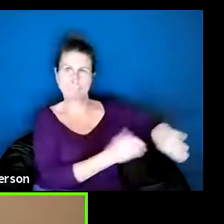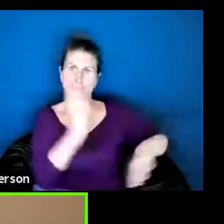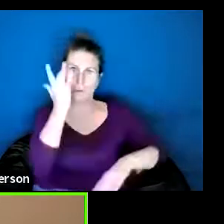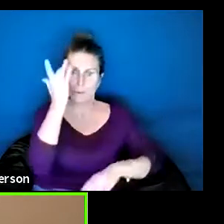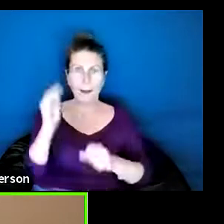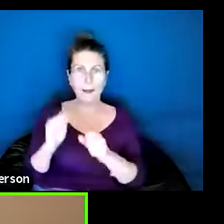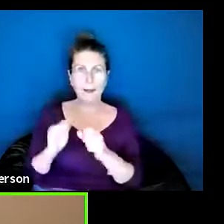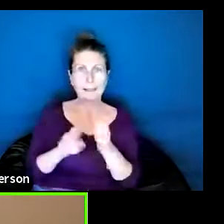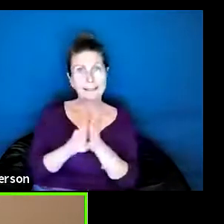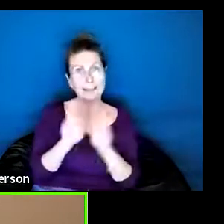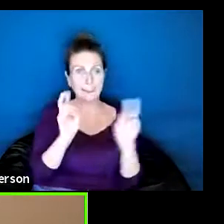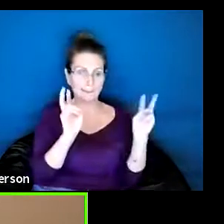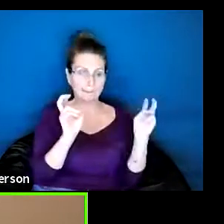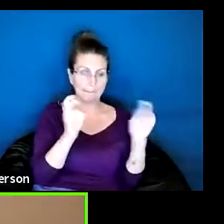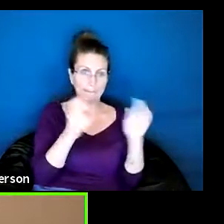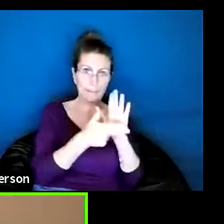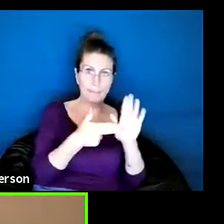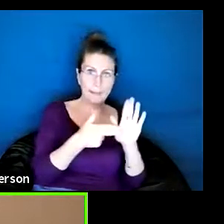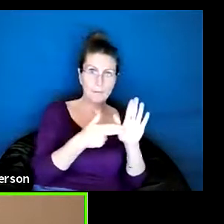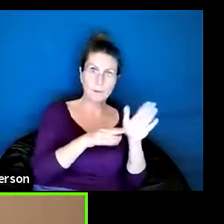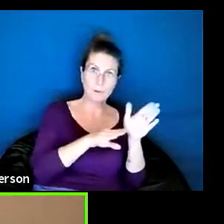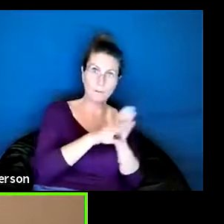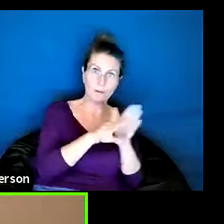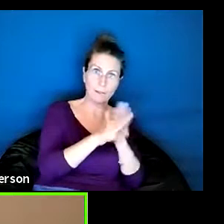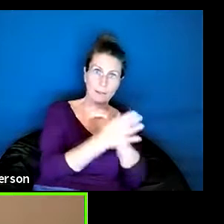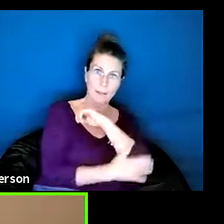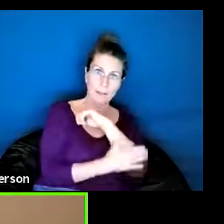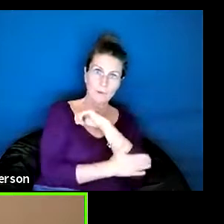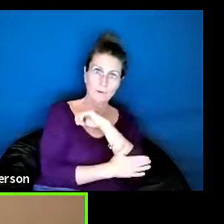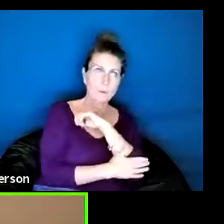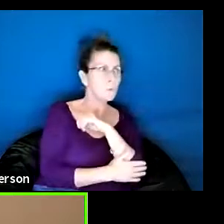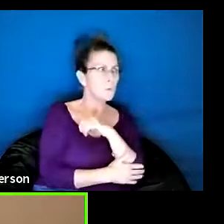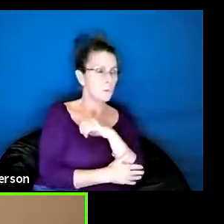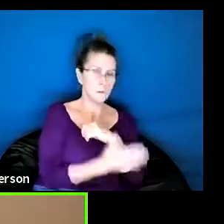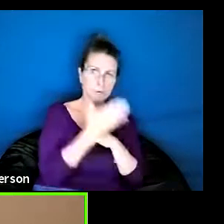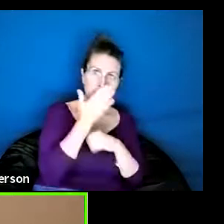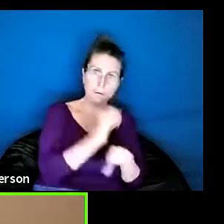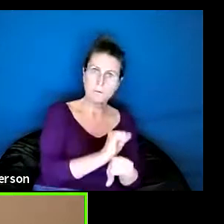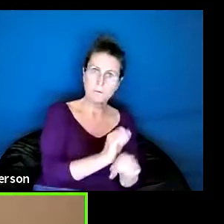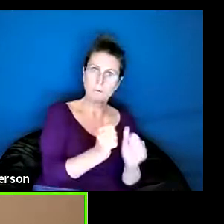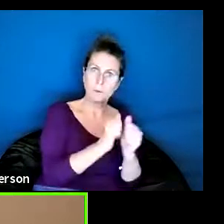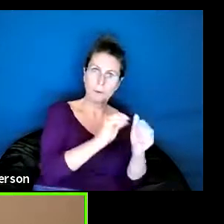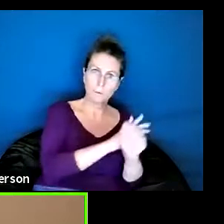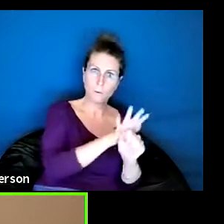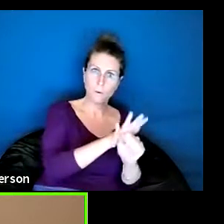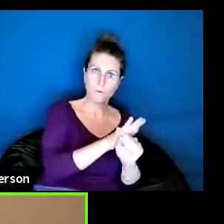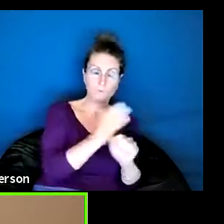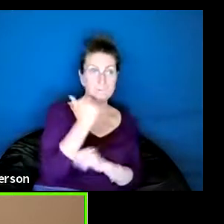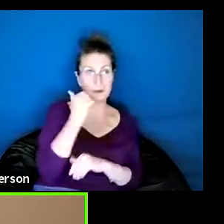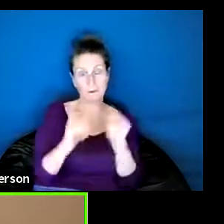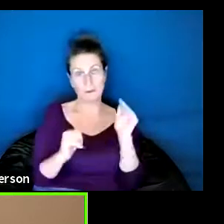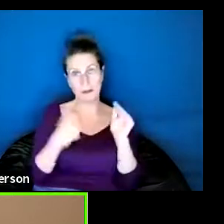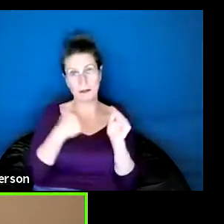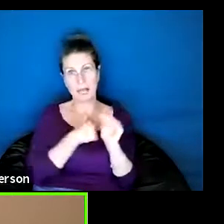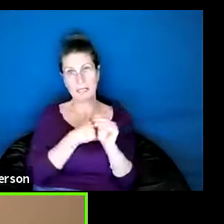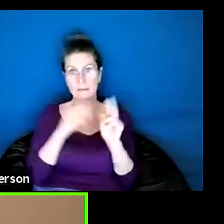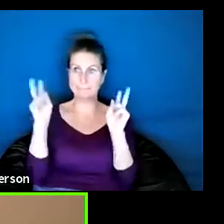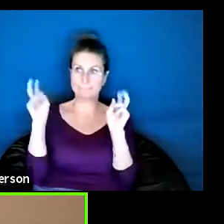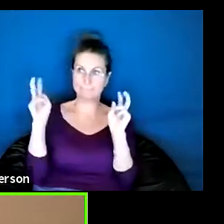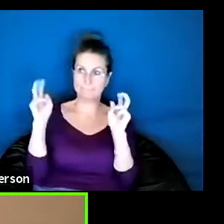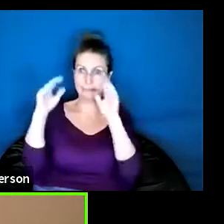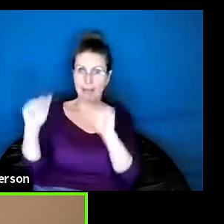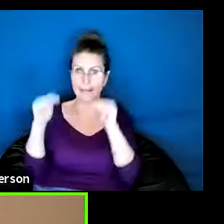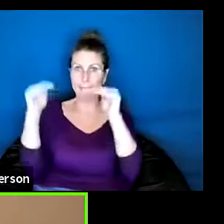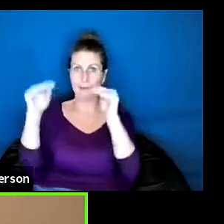so-called developing countries did extremely well with COVID, and much better than some so-called advanced or